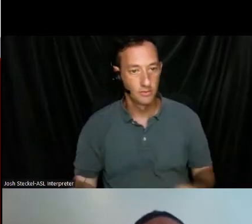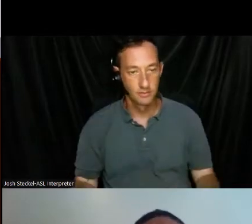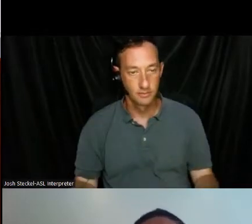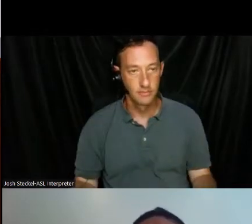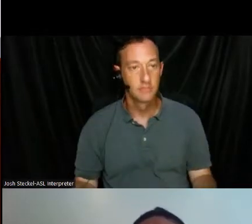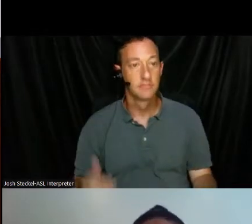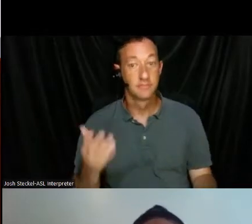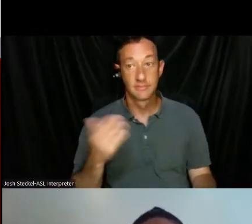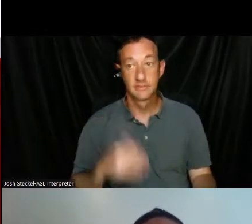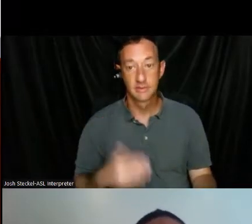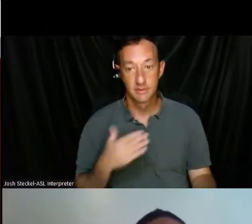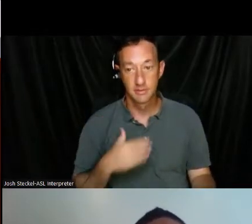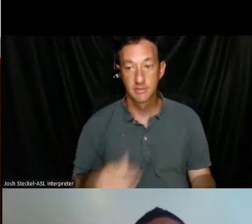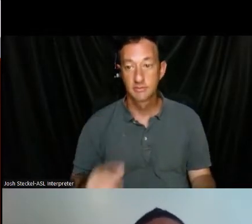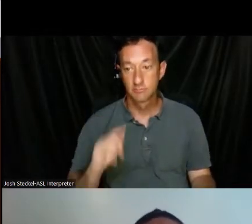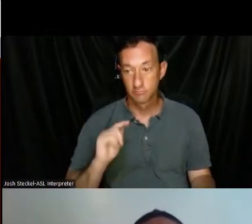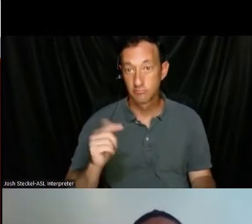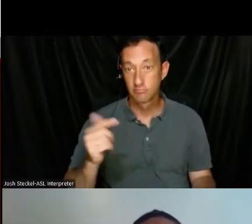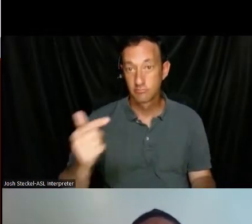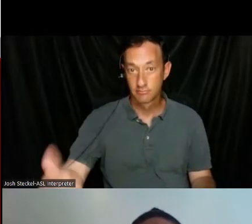Next slide,